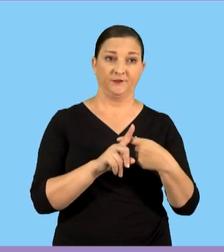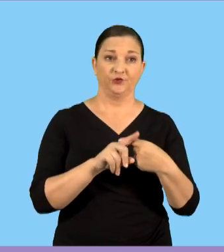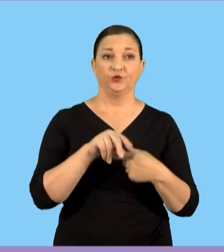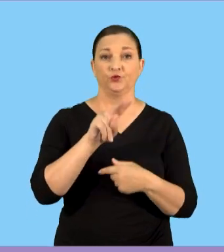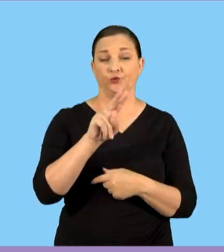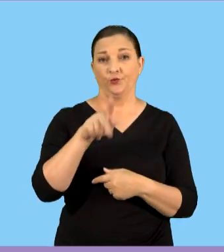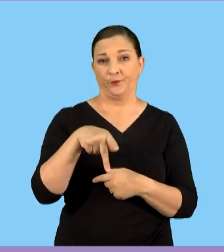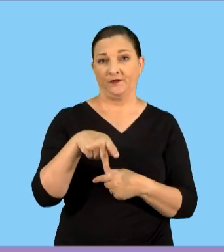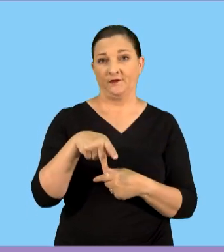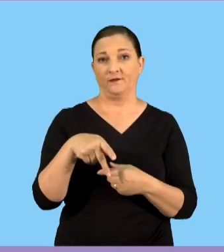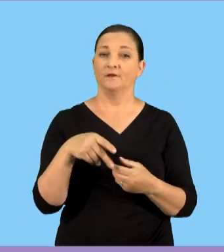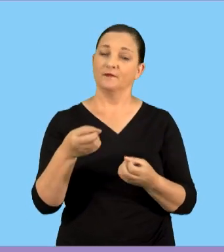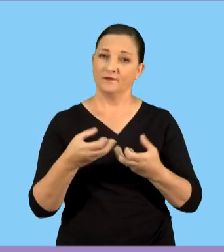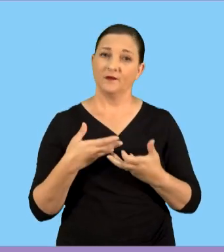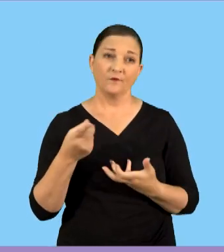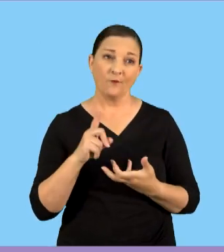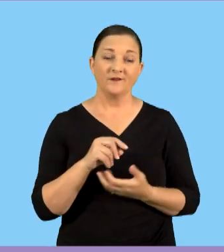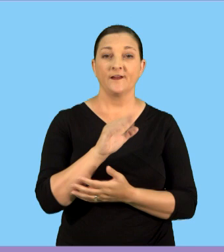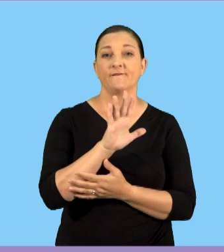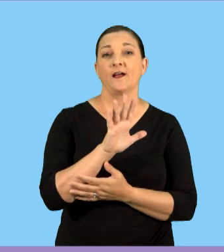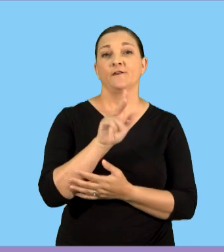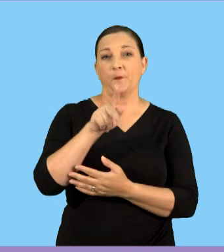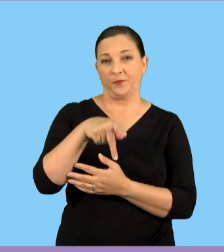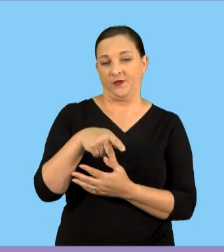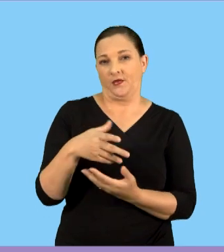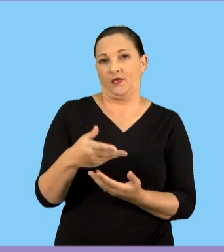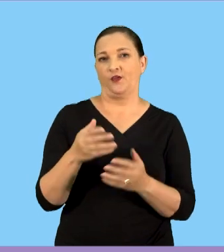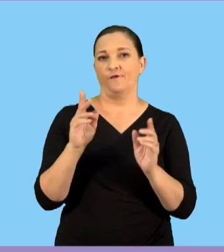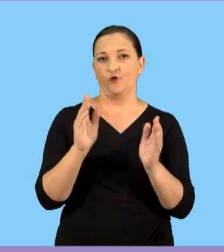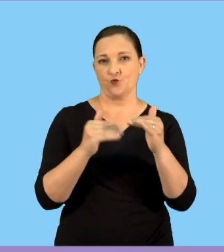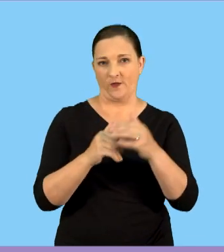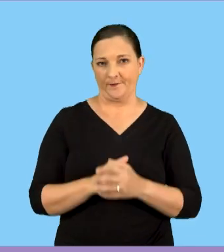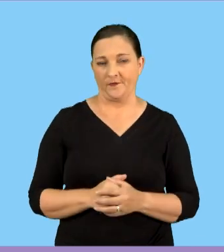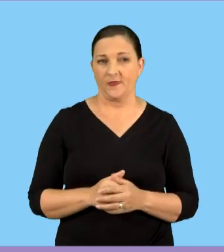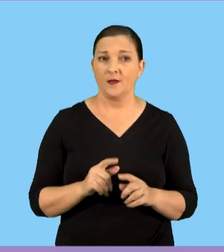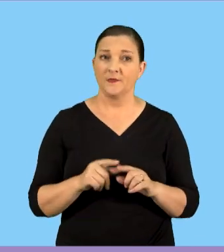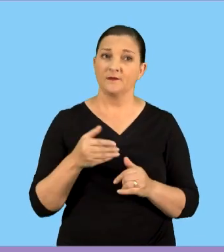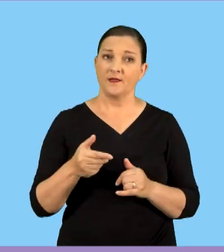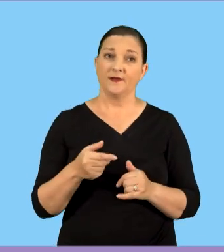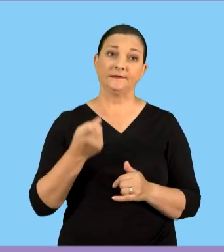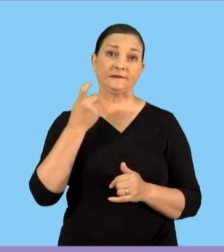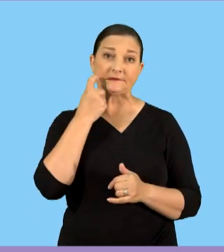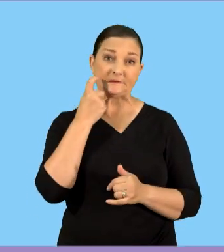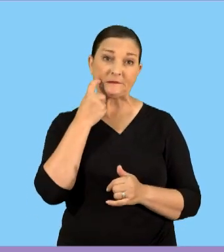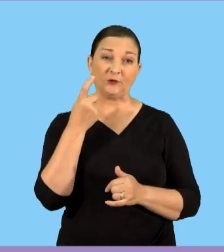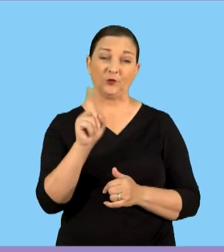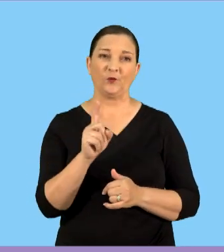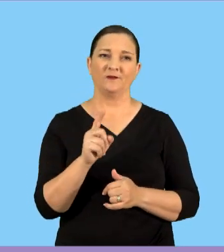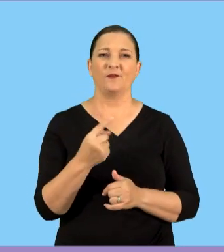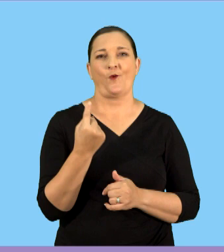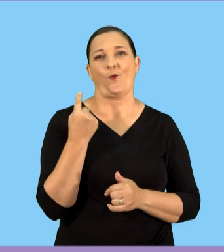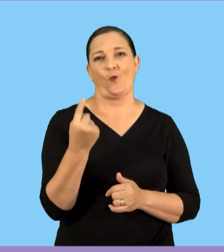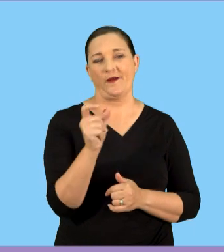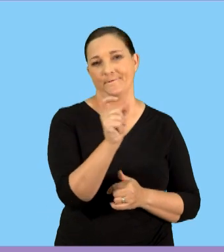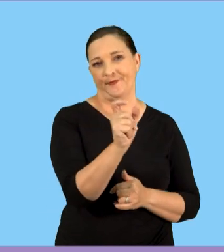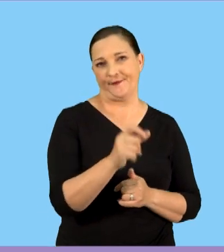plus 2p squared, and that will give us 5p squared. Now, if we've already simplified it, then that means we